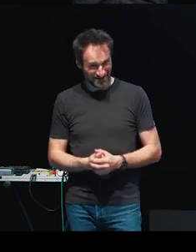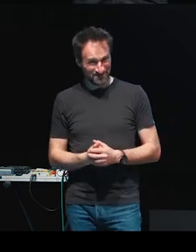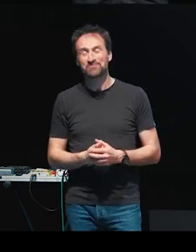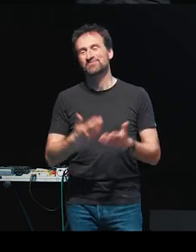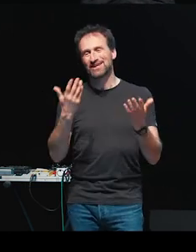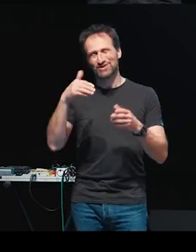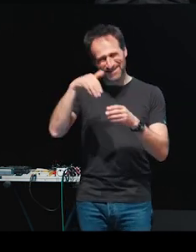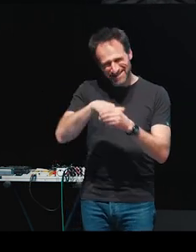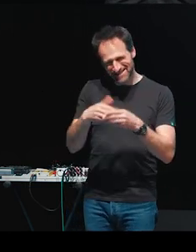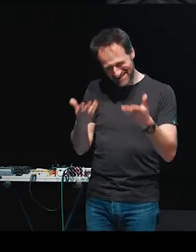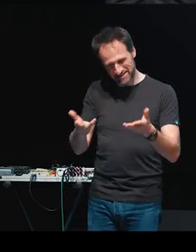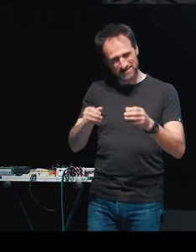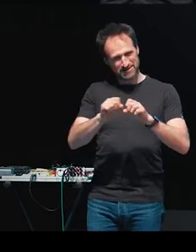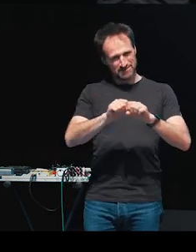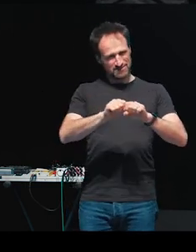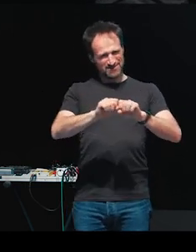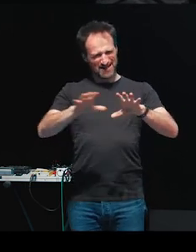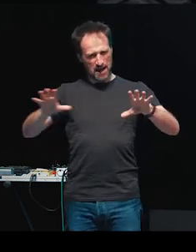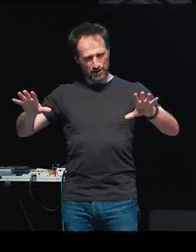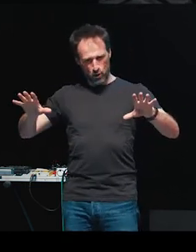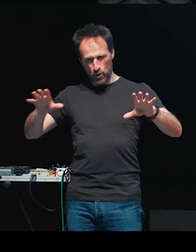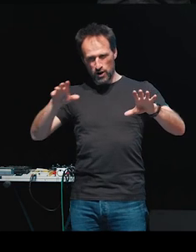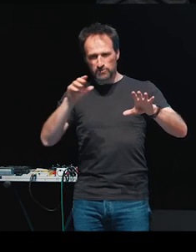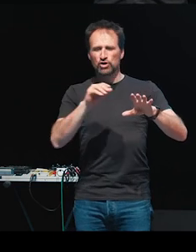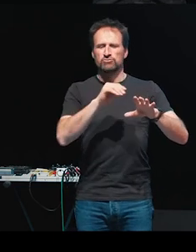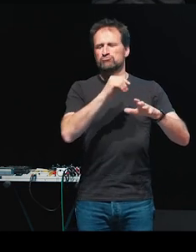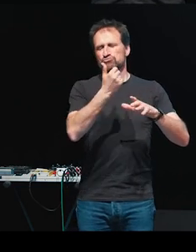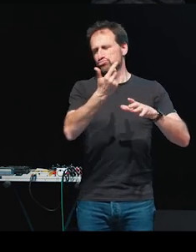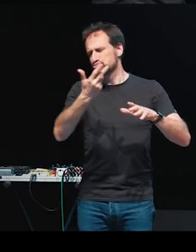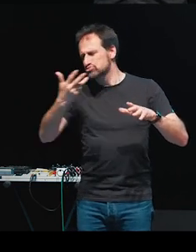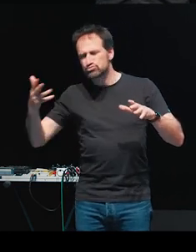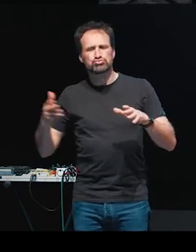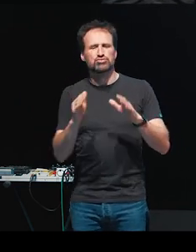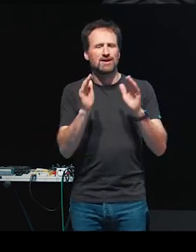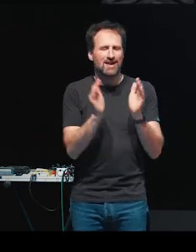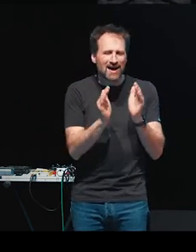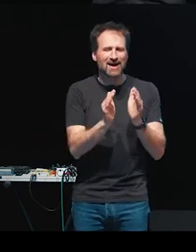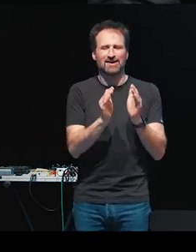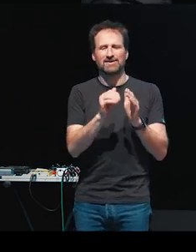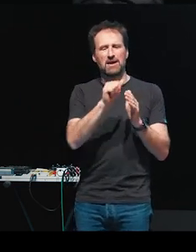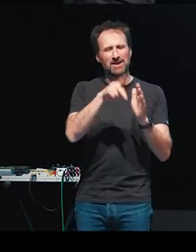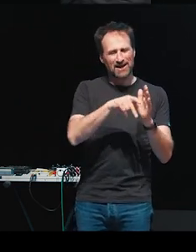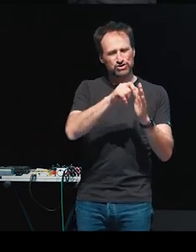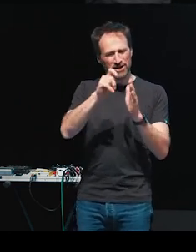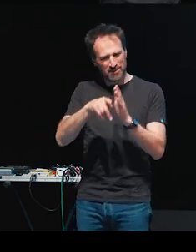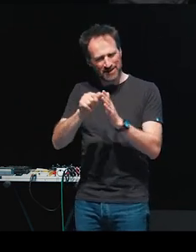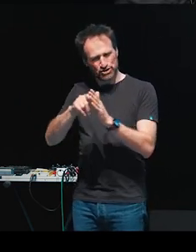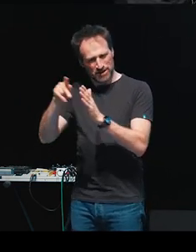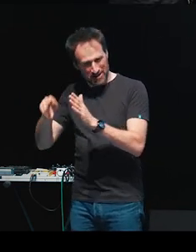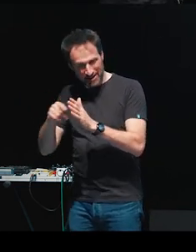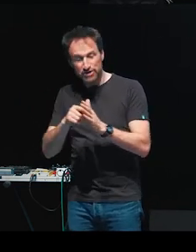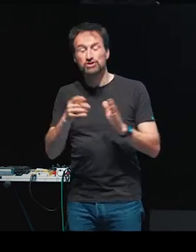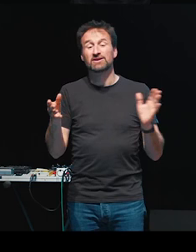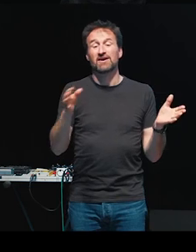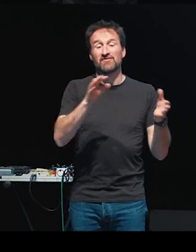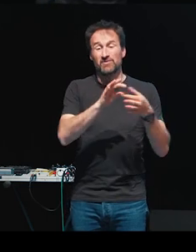up writing several tiny single-page applications connected to each other by means of hyperlinks. And I